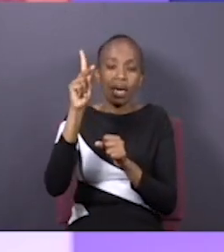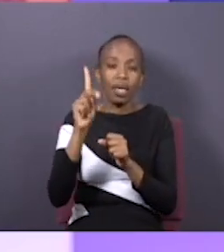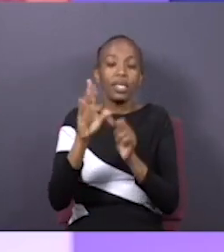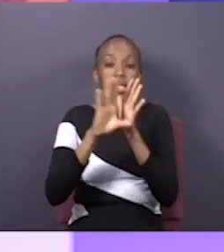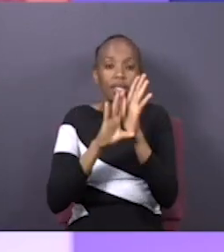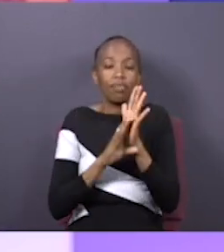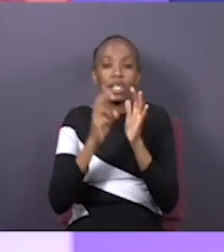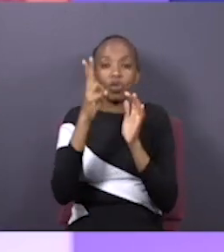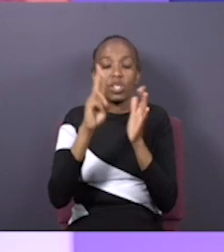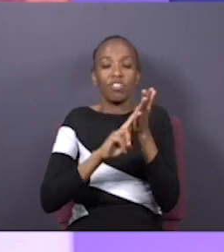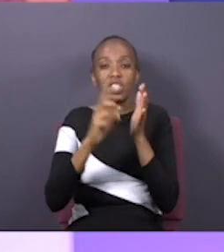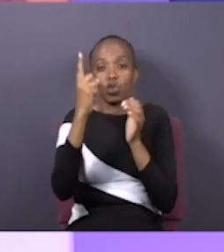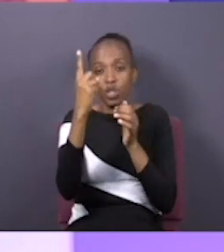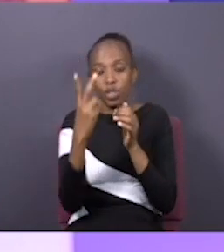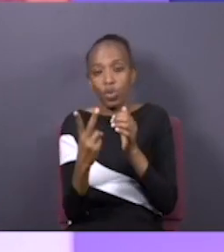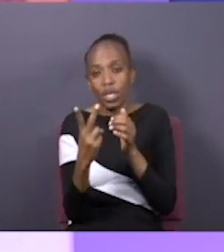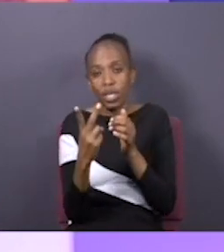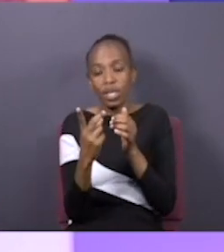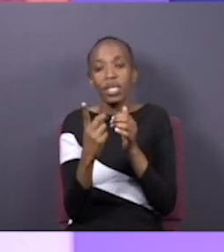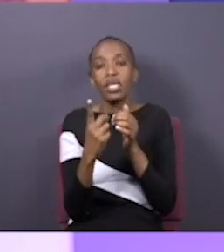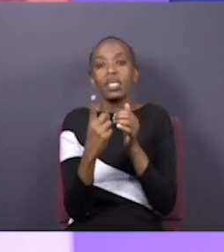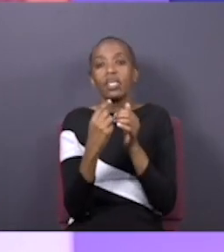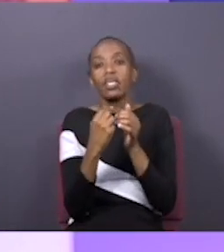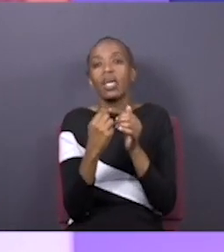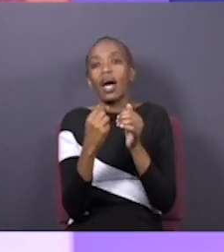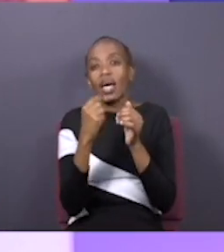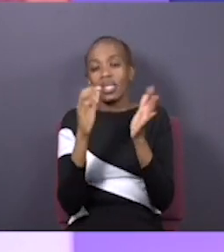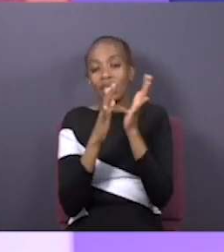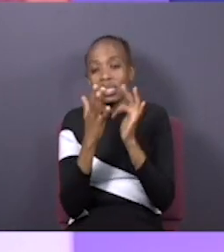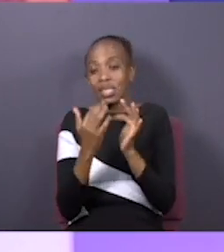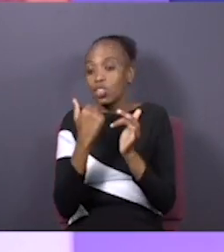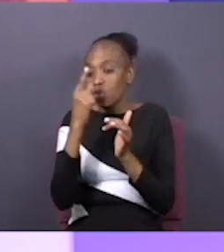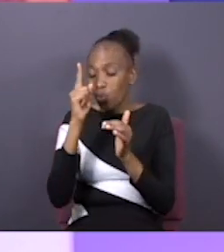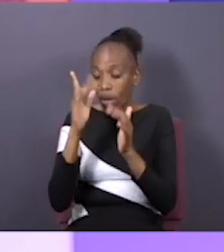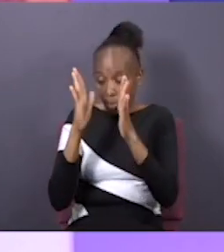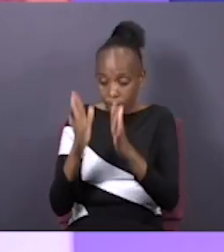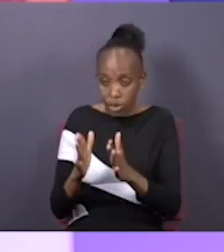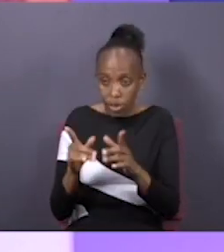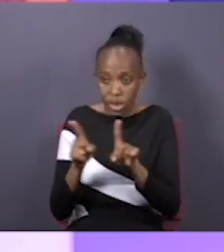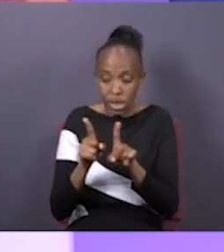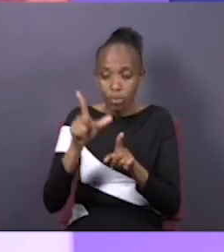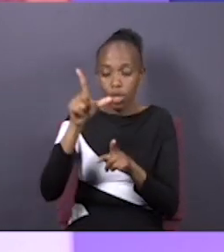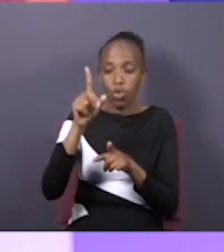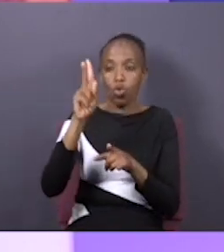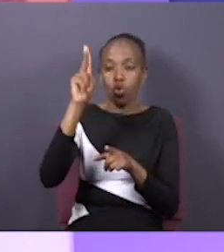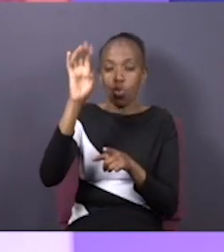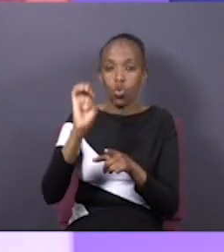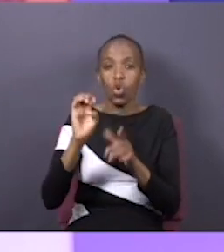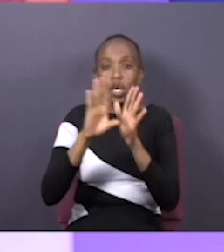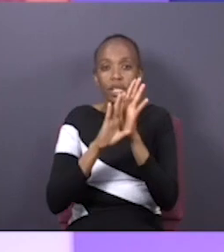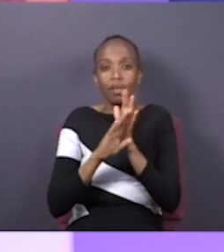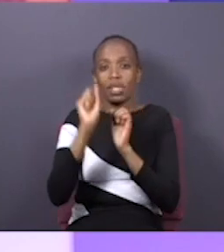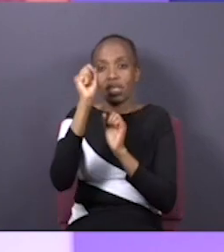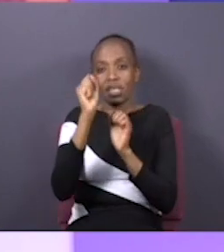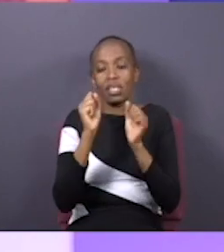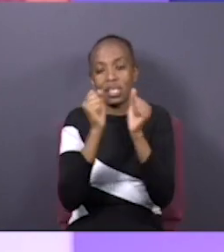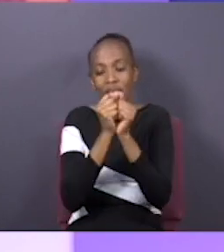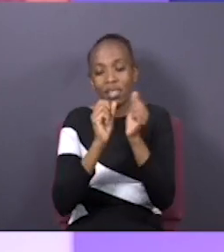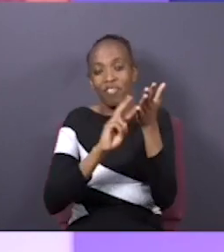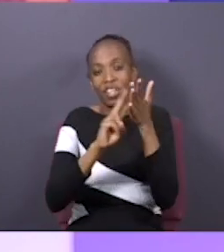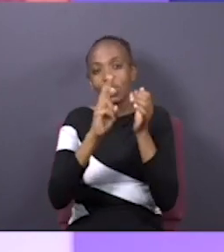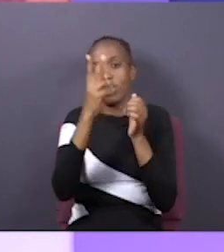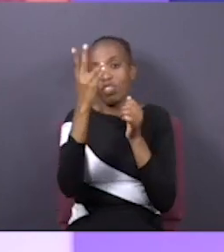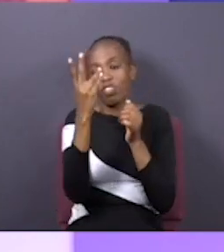21, Jesus told one person, one thing you lack. In the book of Luke chapter 10 verse 42,